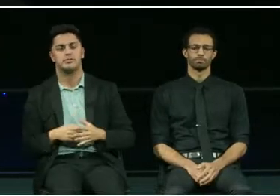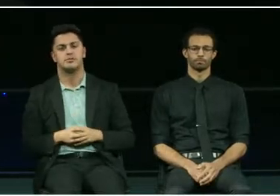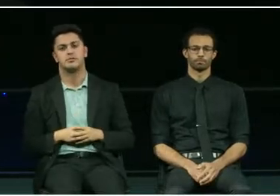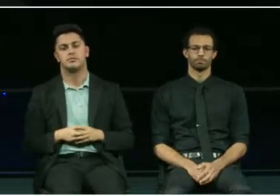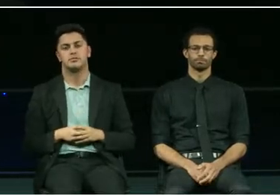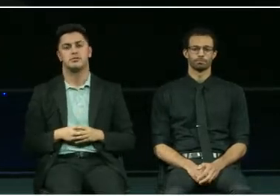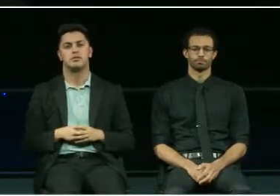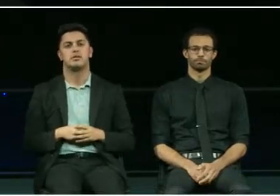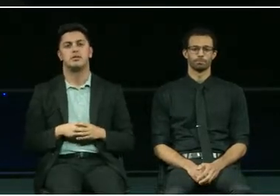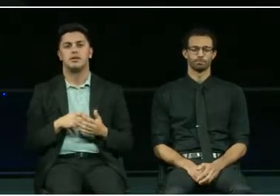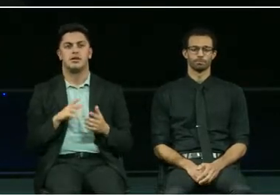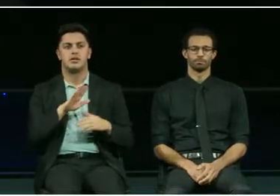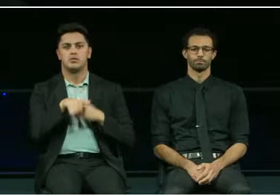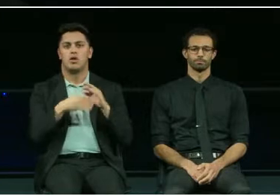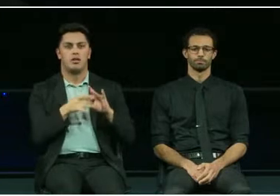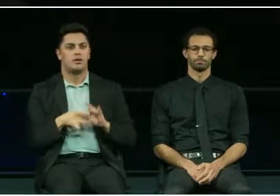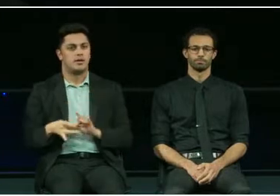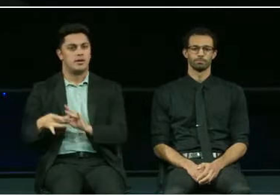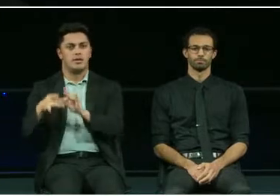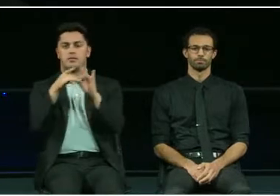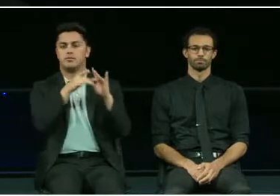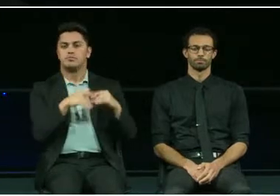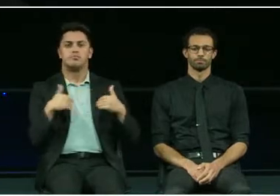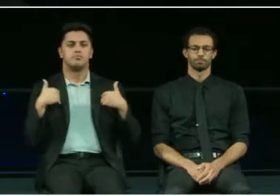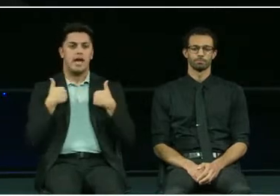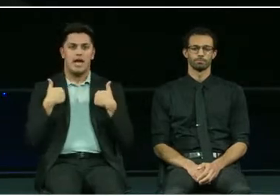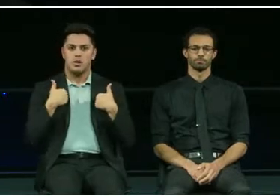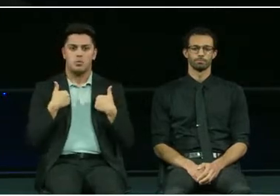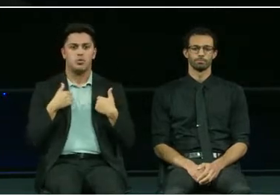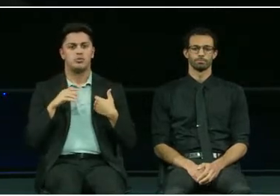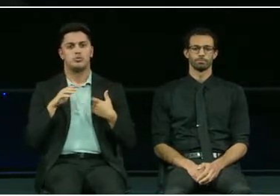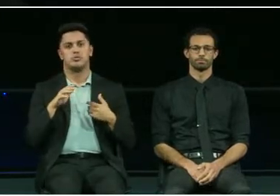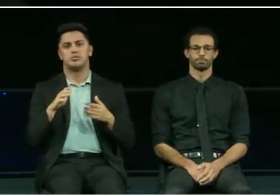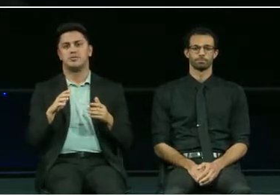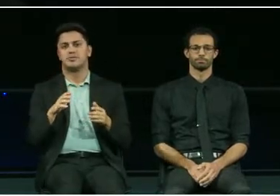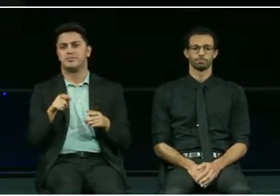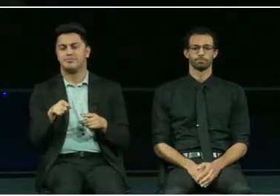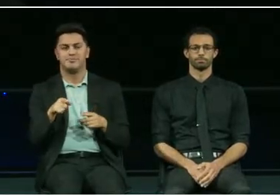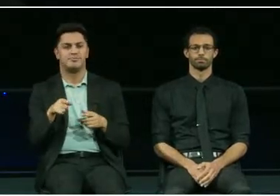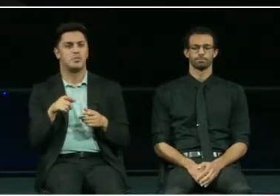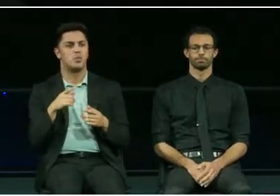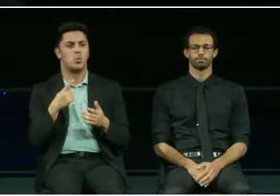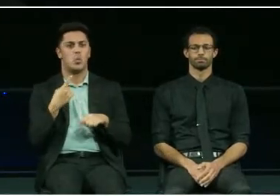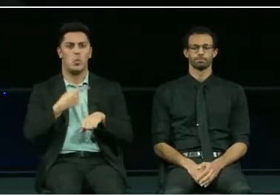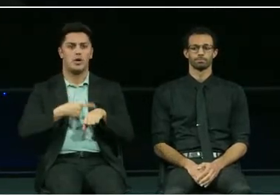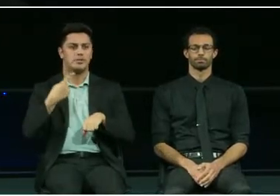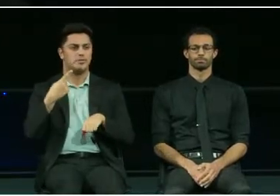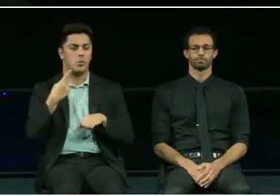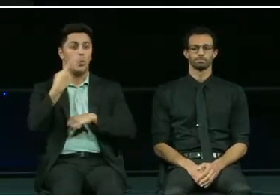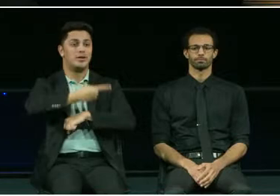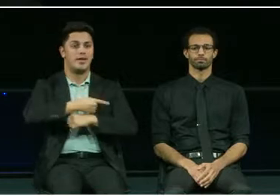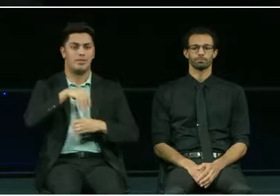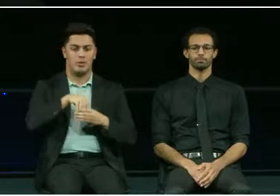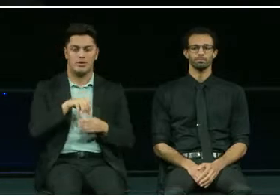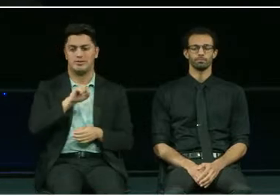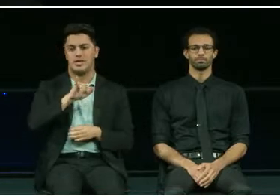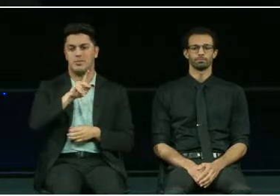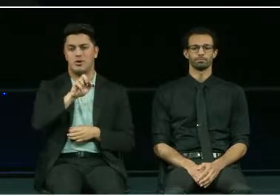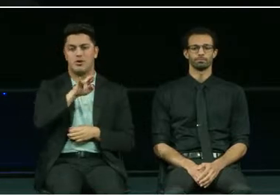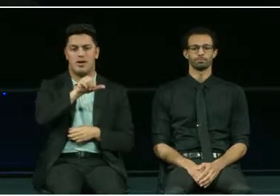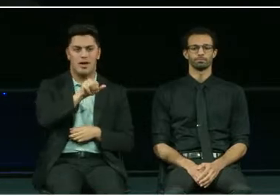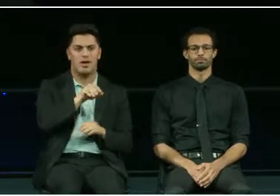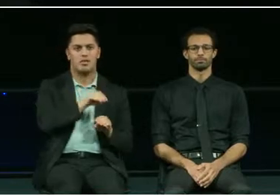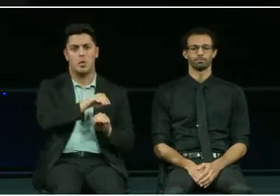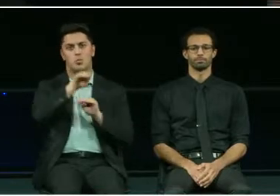need to understand that it's all connected. This animal's a migratory species. You know, one day they're in Siberia, the other season they're